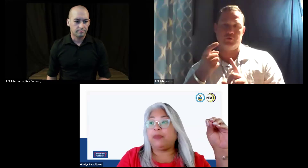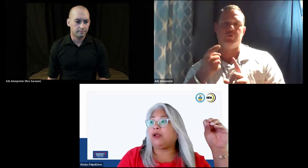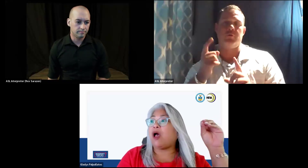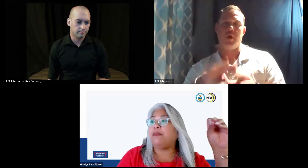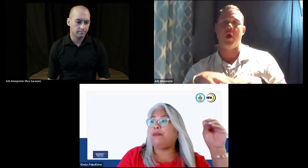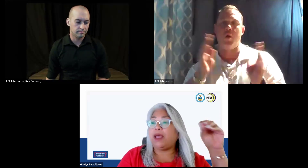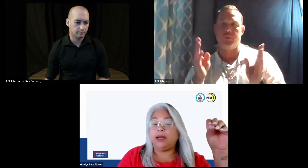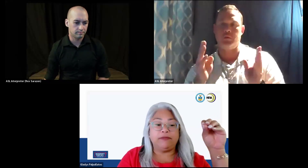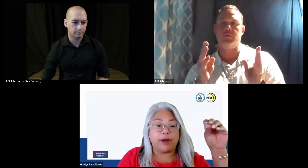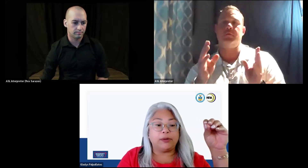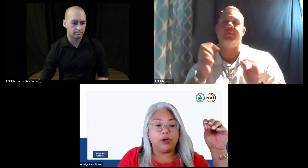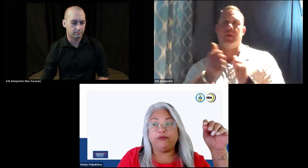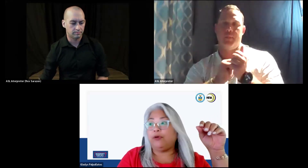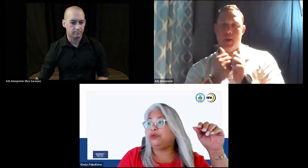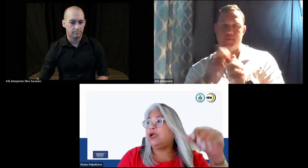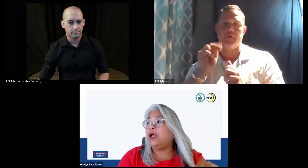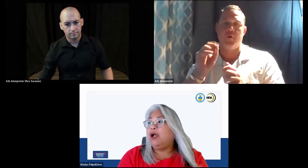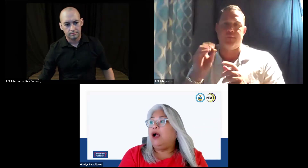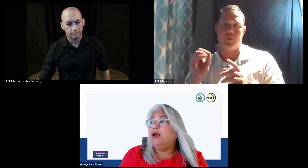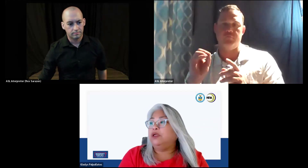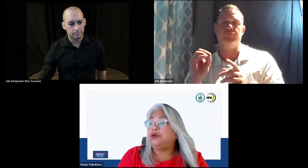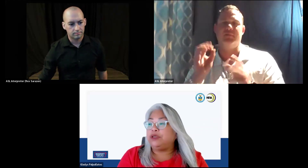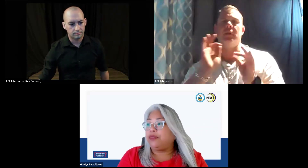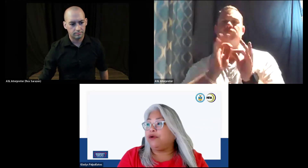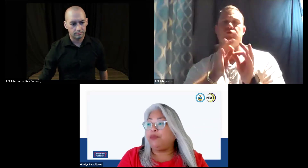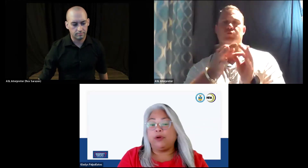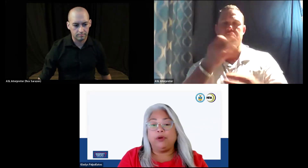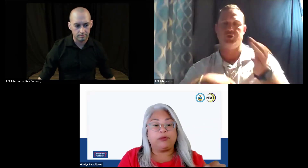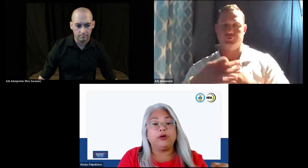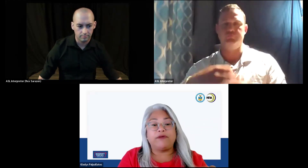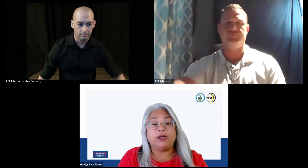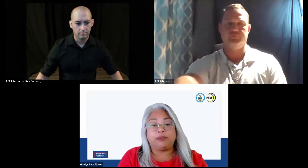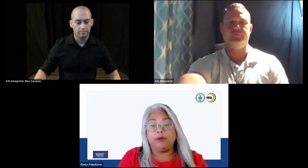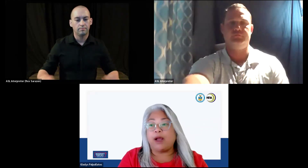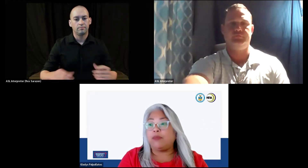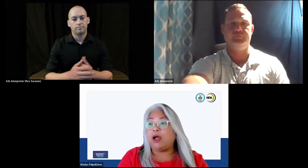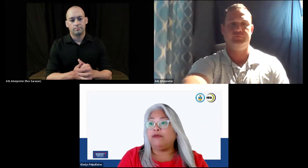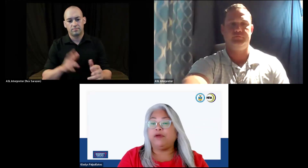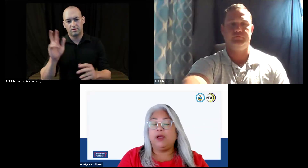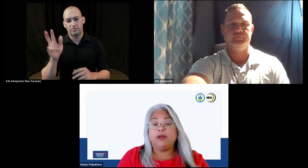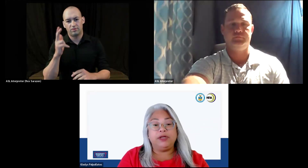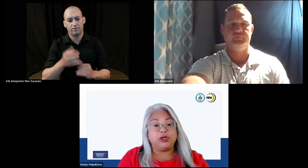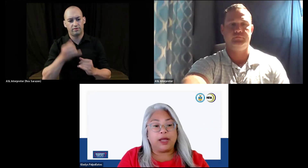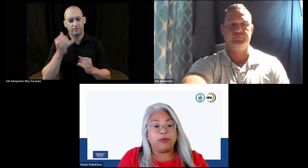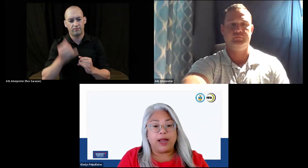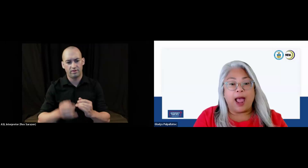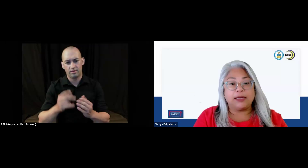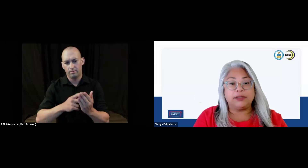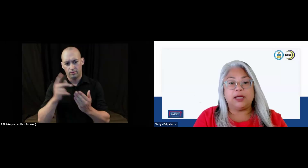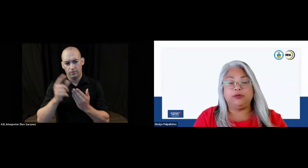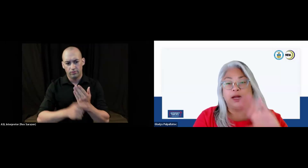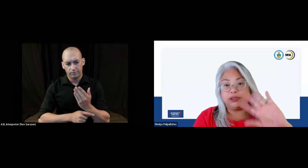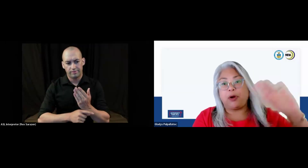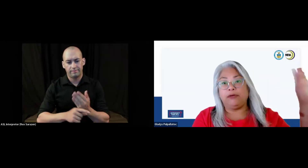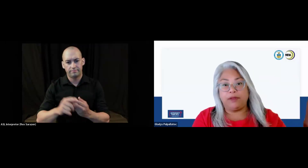the competitive grant NOFOs. And so it's the third and final program of the Digital Equity